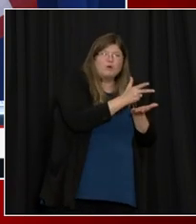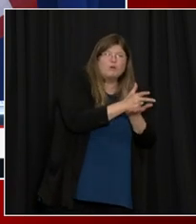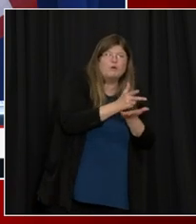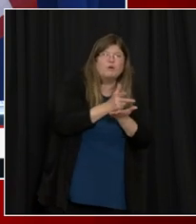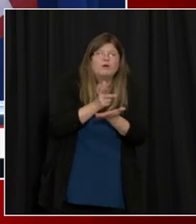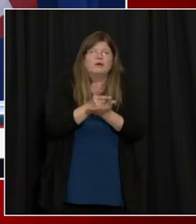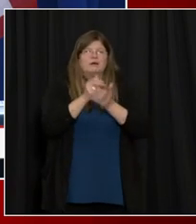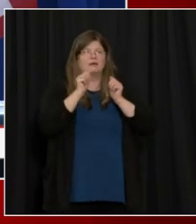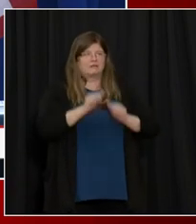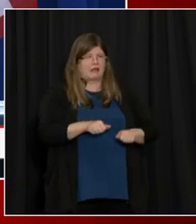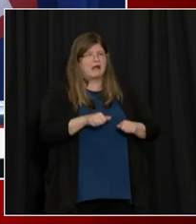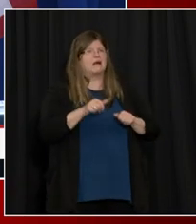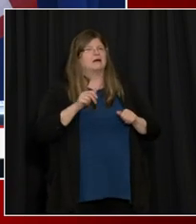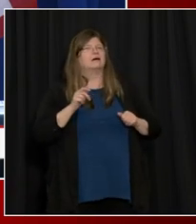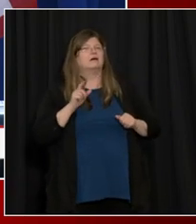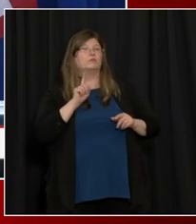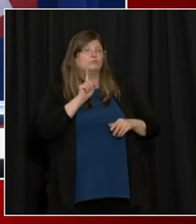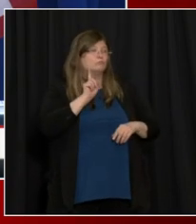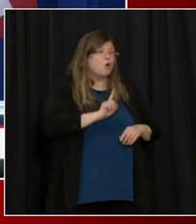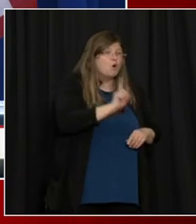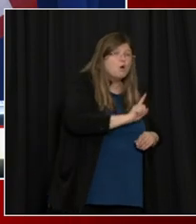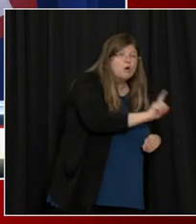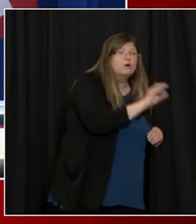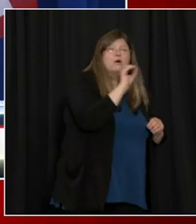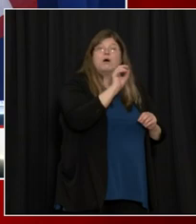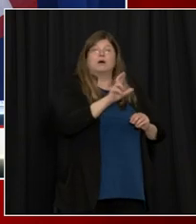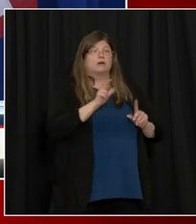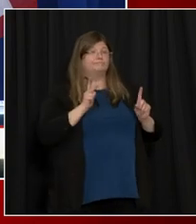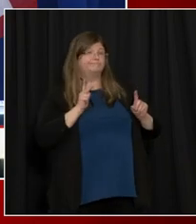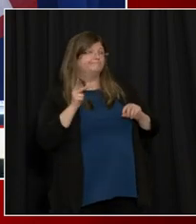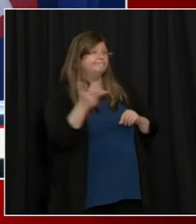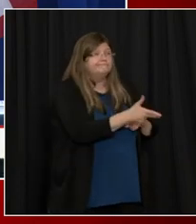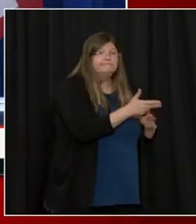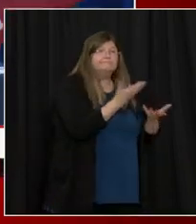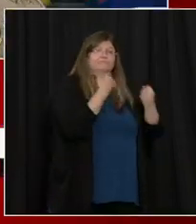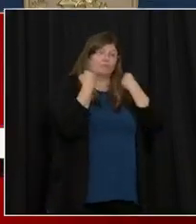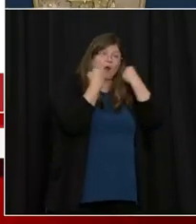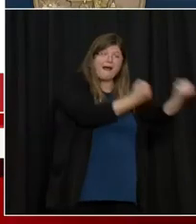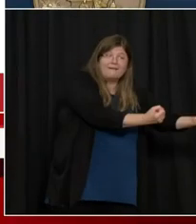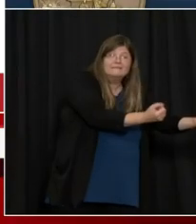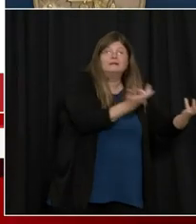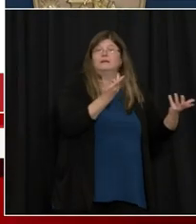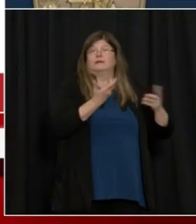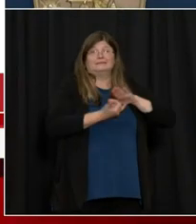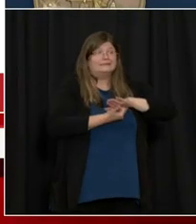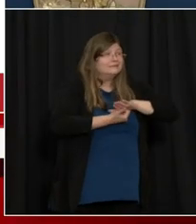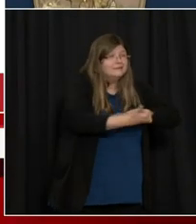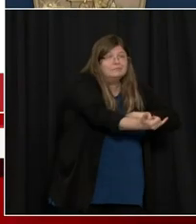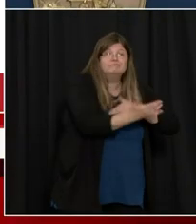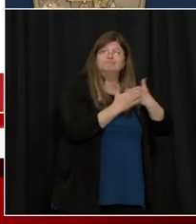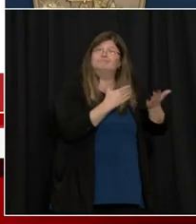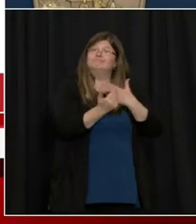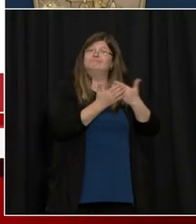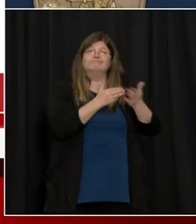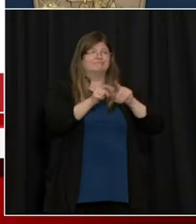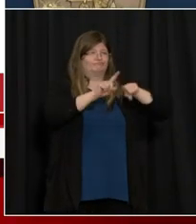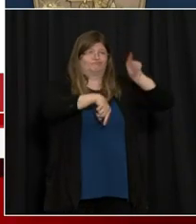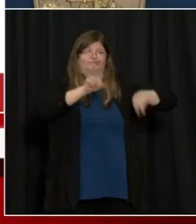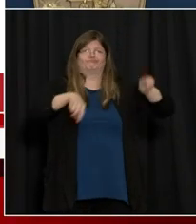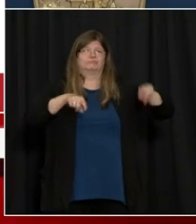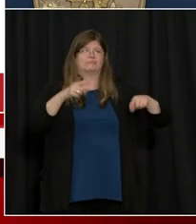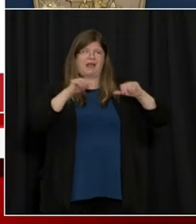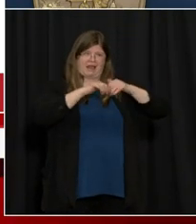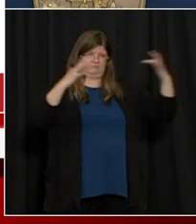up. There's space to drive up. There's space to metro as well. That's why. We are